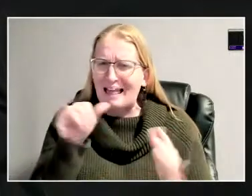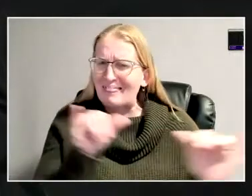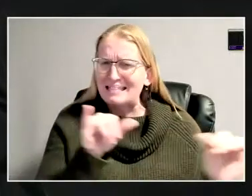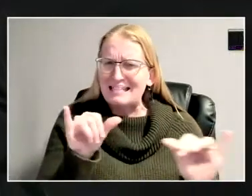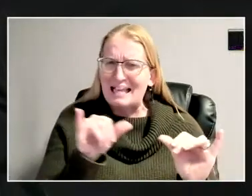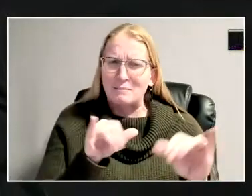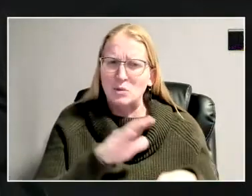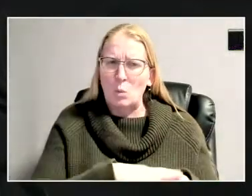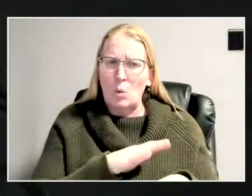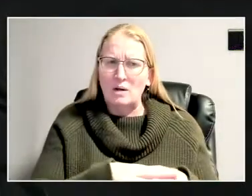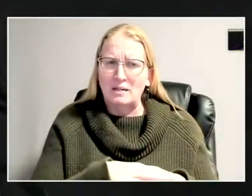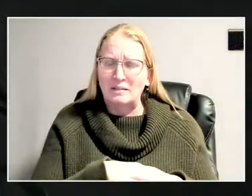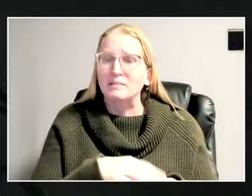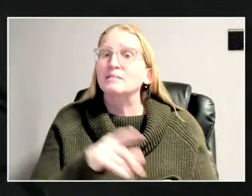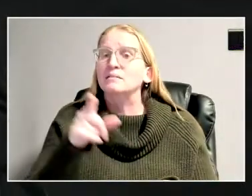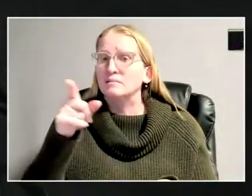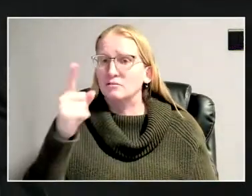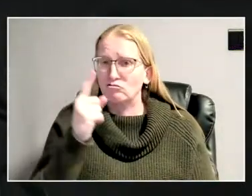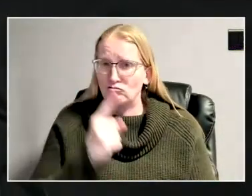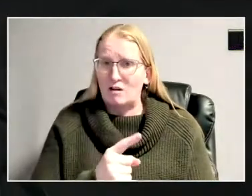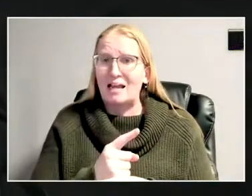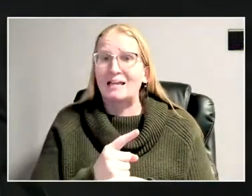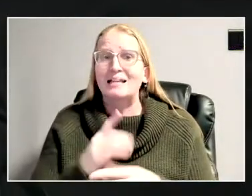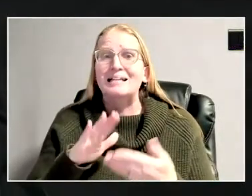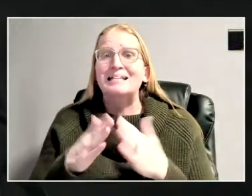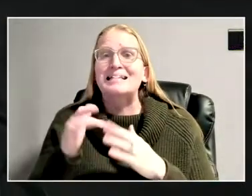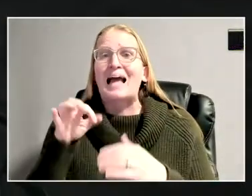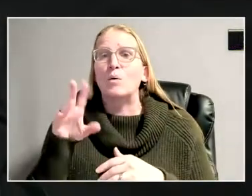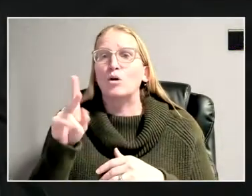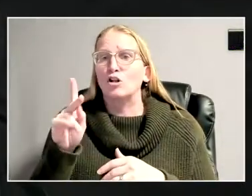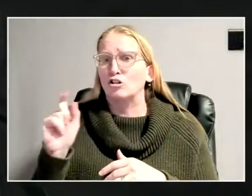does appear to be correct the town clerk is